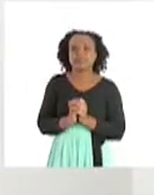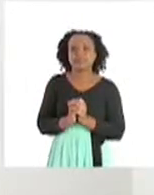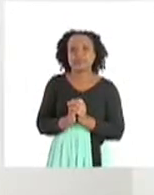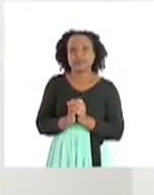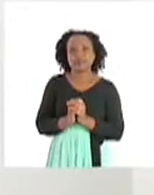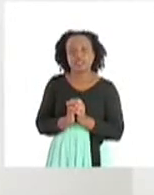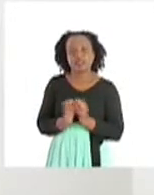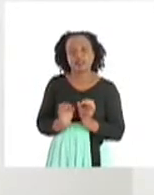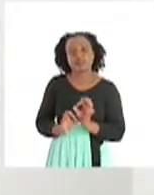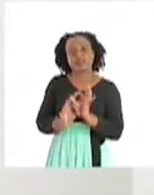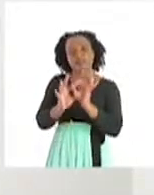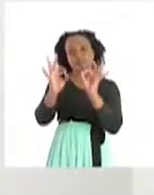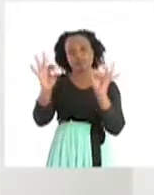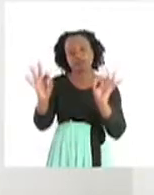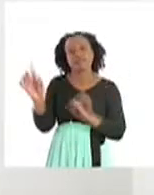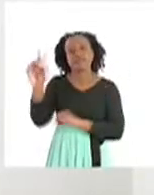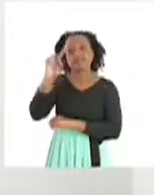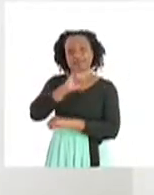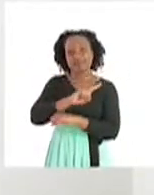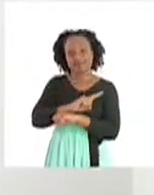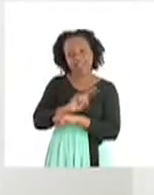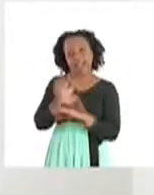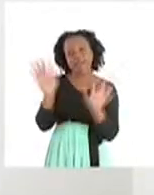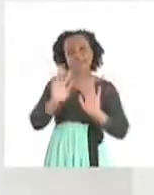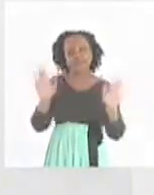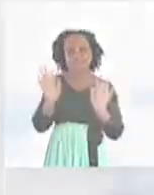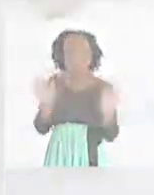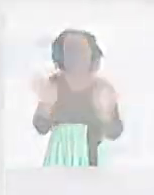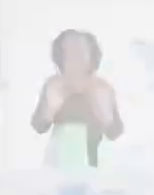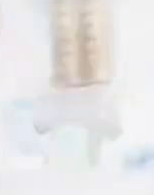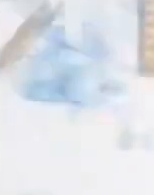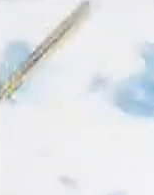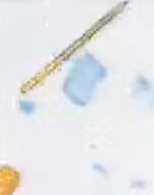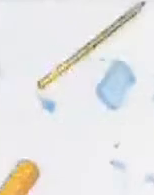have a wonderful day and goodbye.